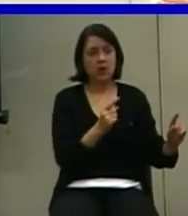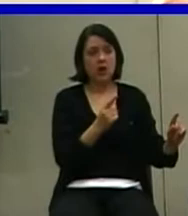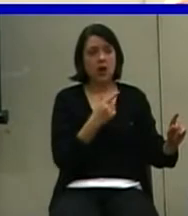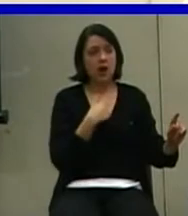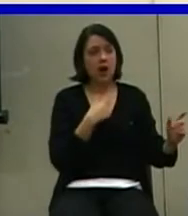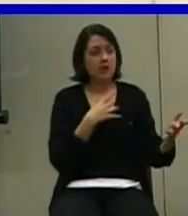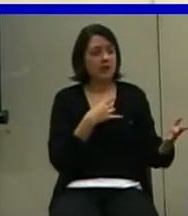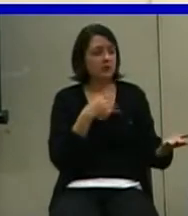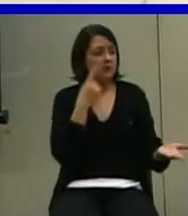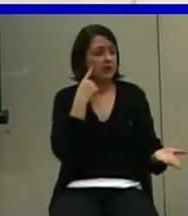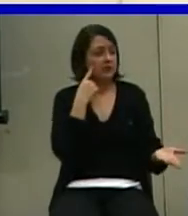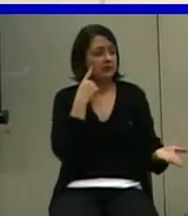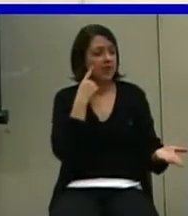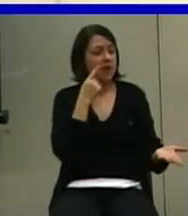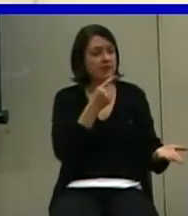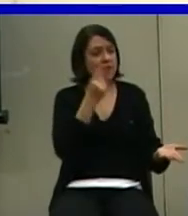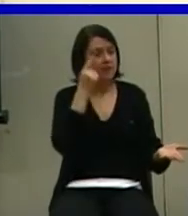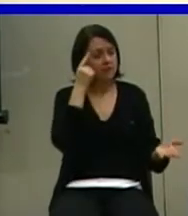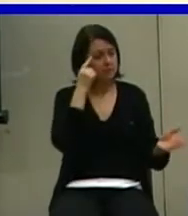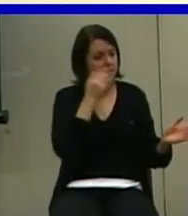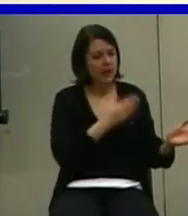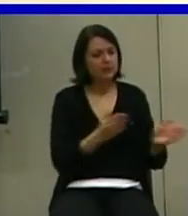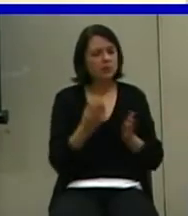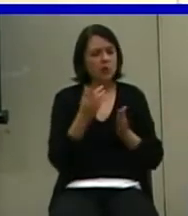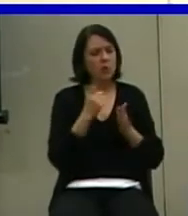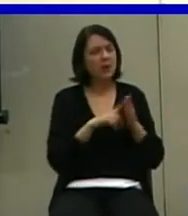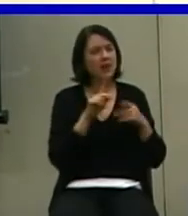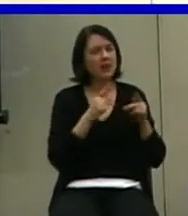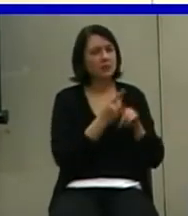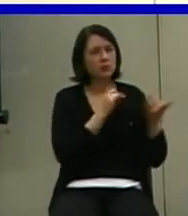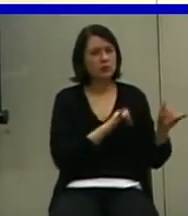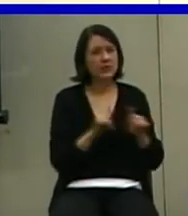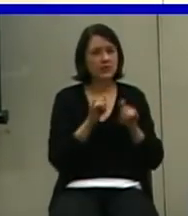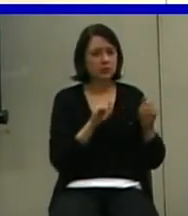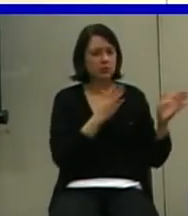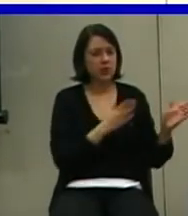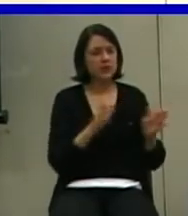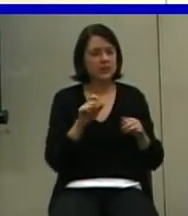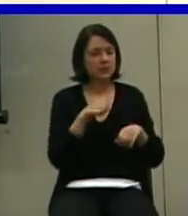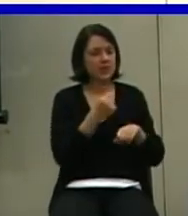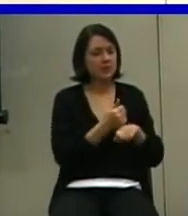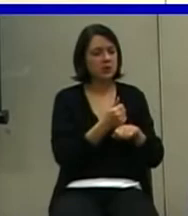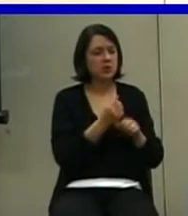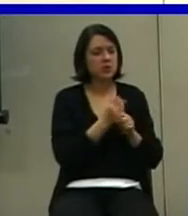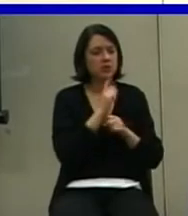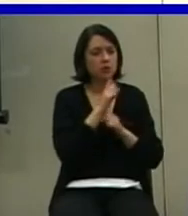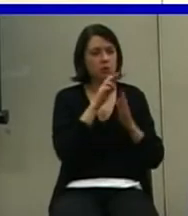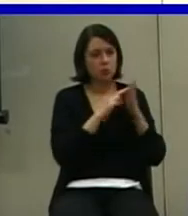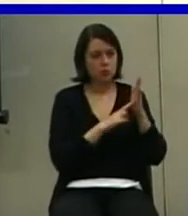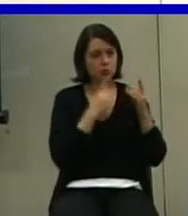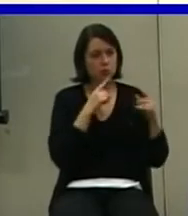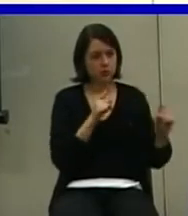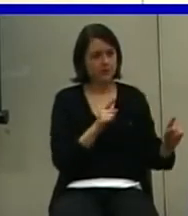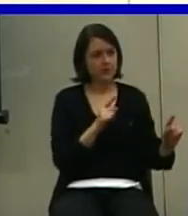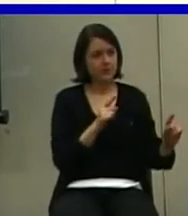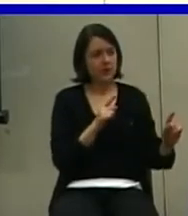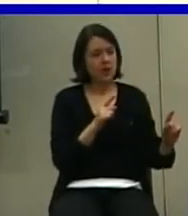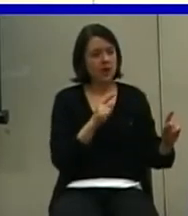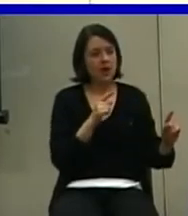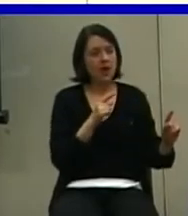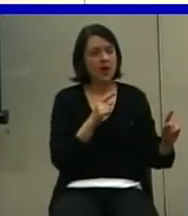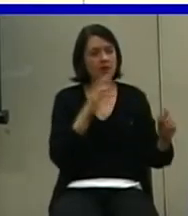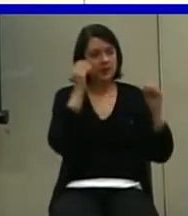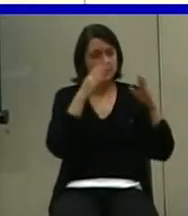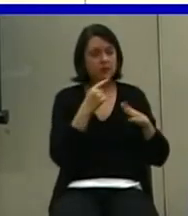like to think they've thought out what kinds of routines and arrangements are going to have to be here to make sure the rules work. And they tell